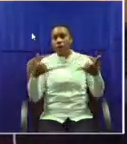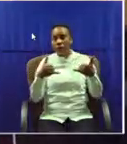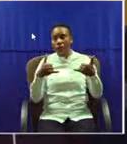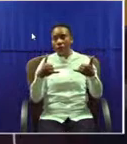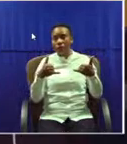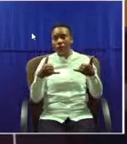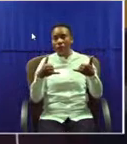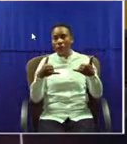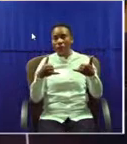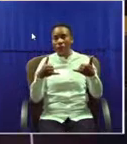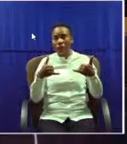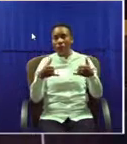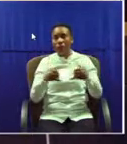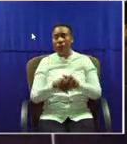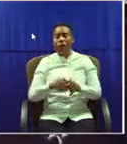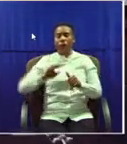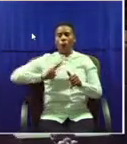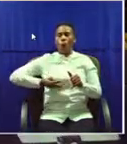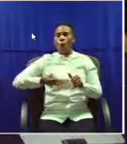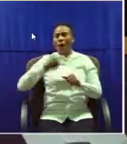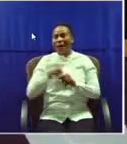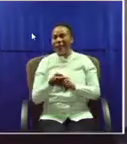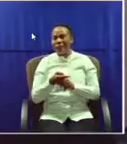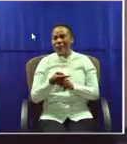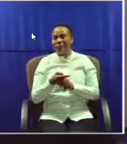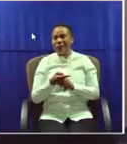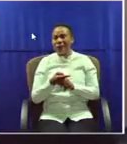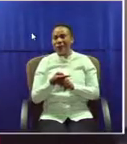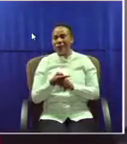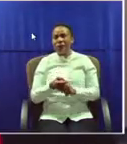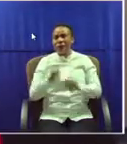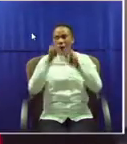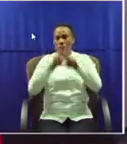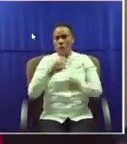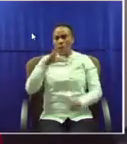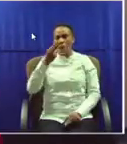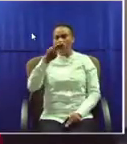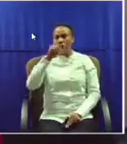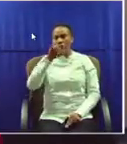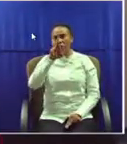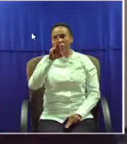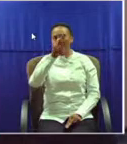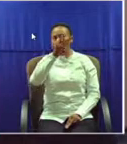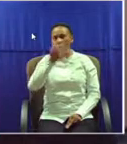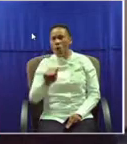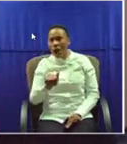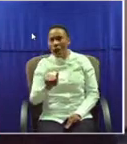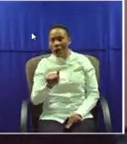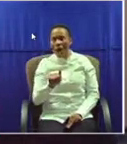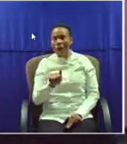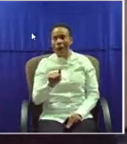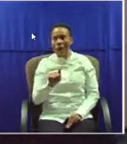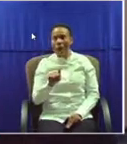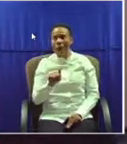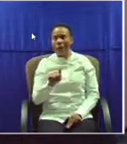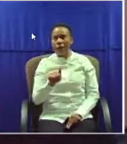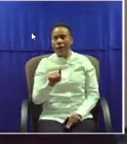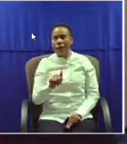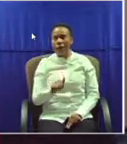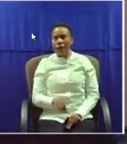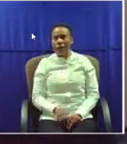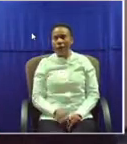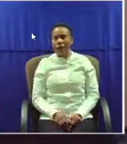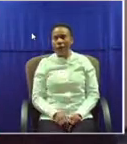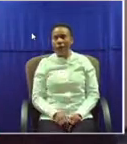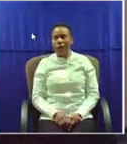Honorable Shirua. When it's a woman, you mute them. Honorable Shirua. And you call securities on them. Honorable Shirua. Anti-women.